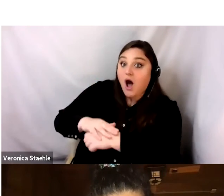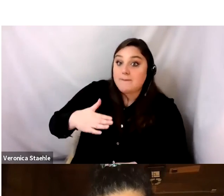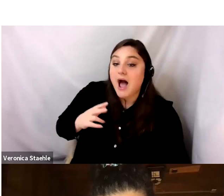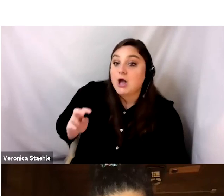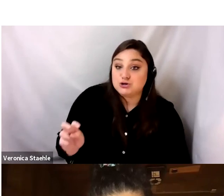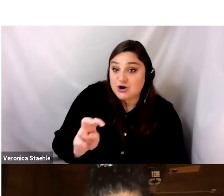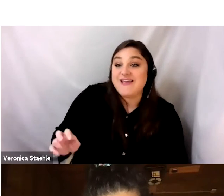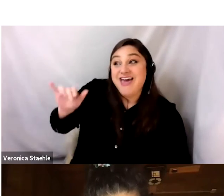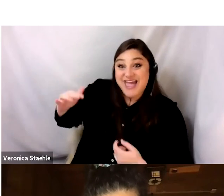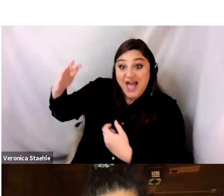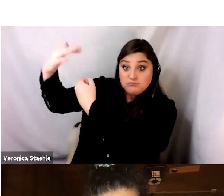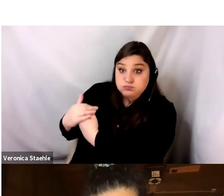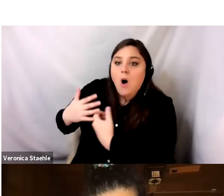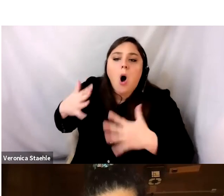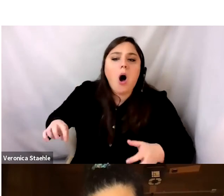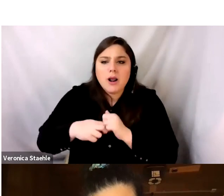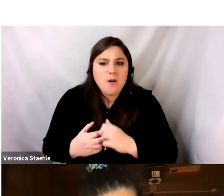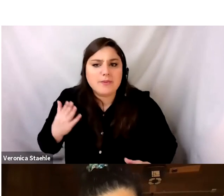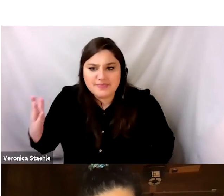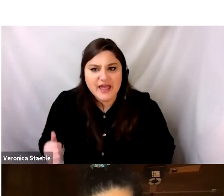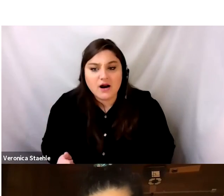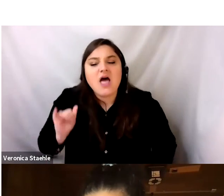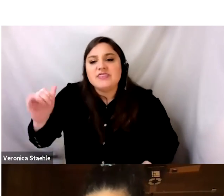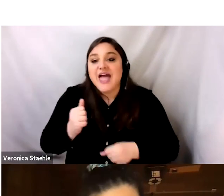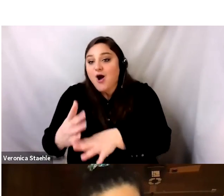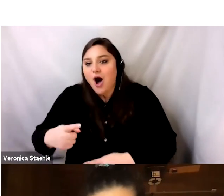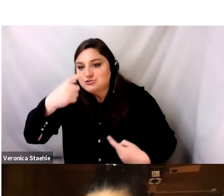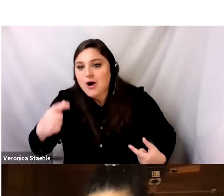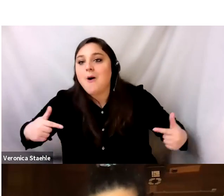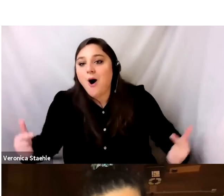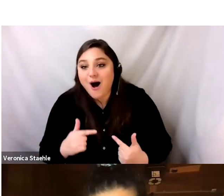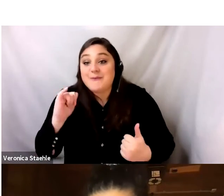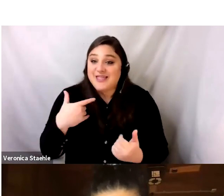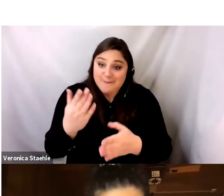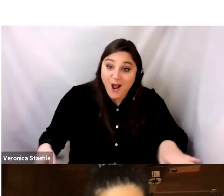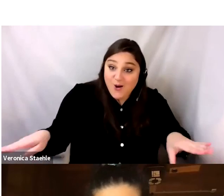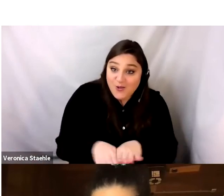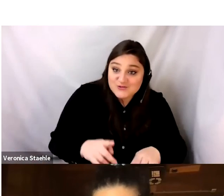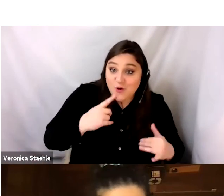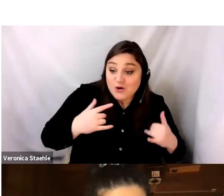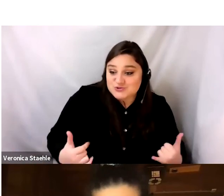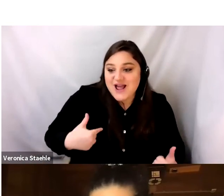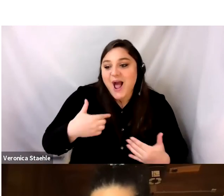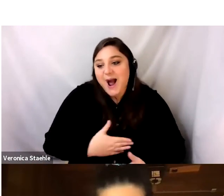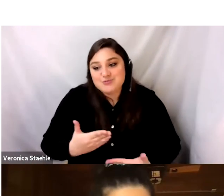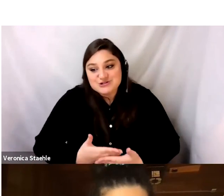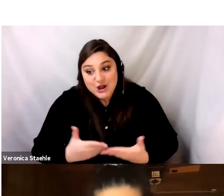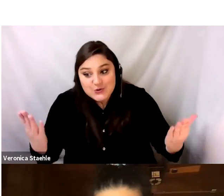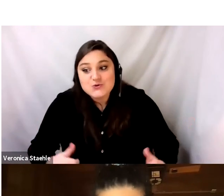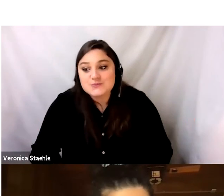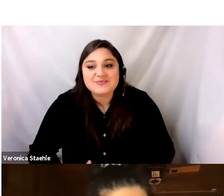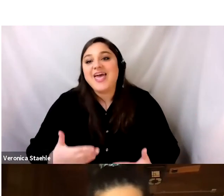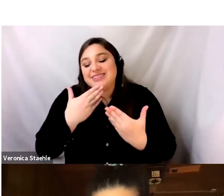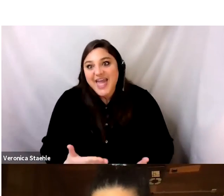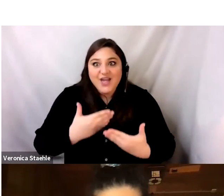is problematic and leads to more trauma and harm. So that's what I'm gonna close with today. I appreciate you all. And